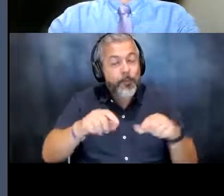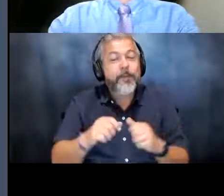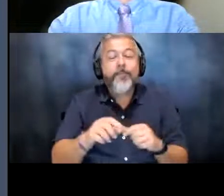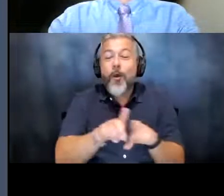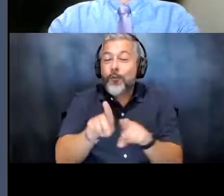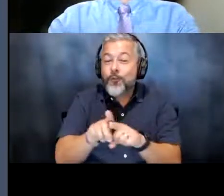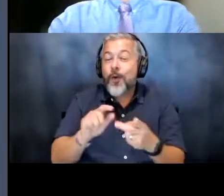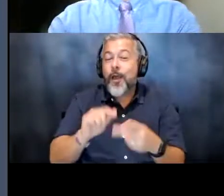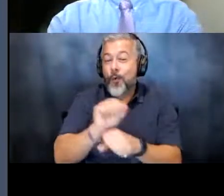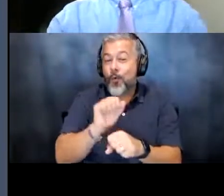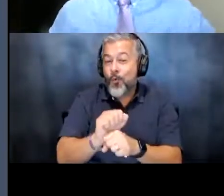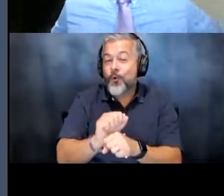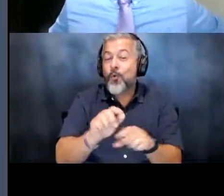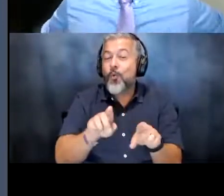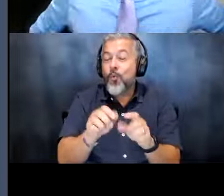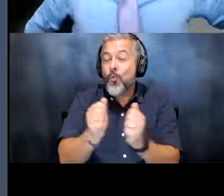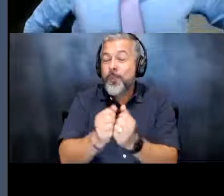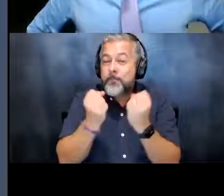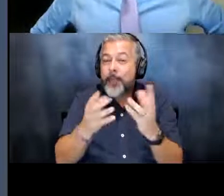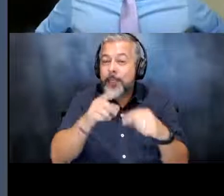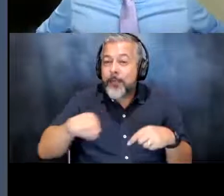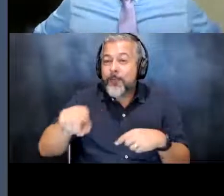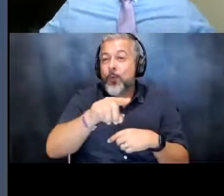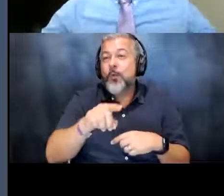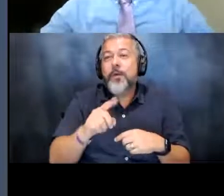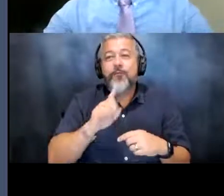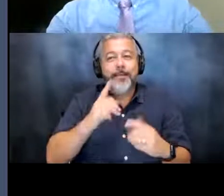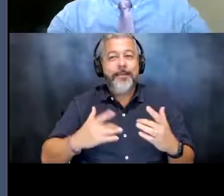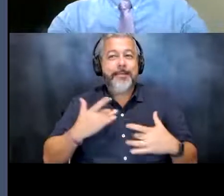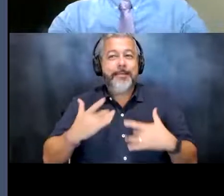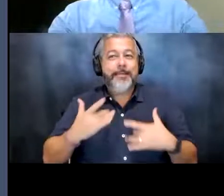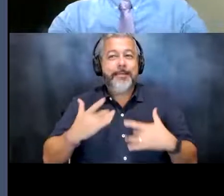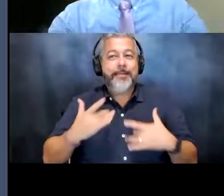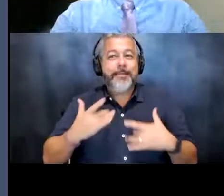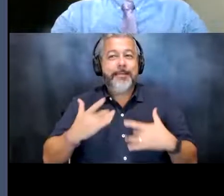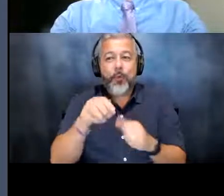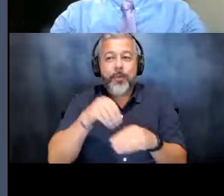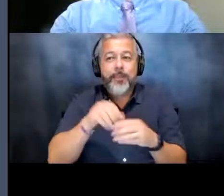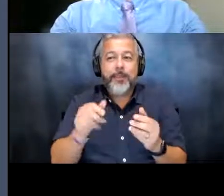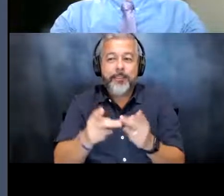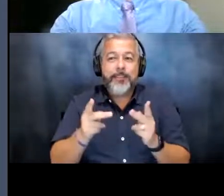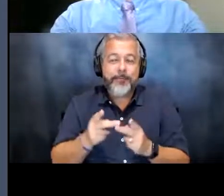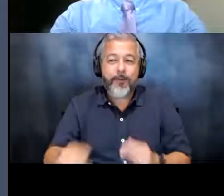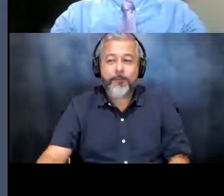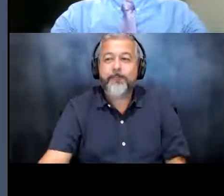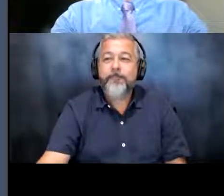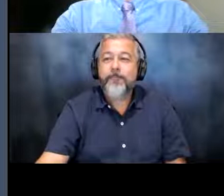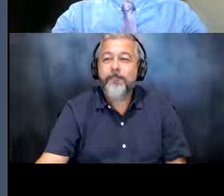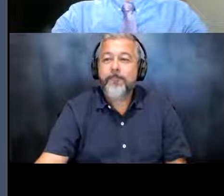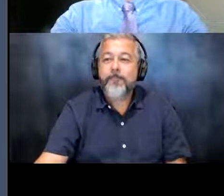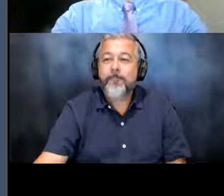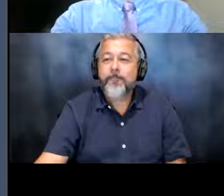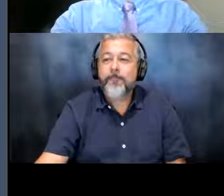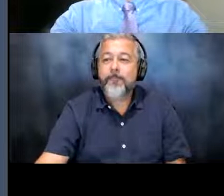worked alongside many of you. So really excited to be working with you in this capacity. And then I'll turn it back to